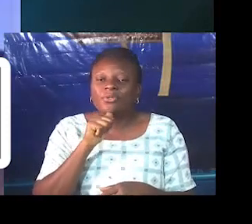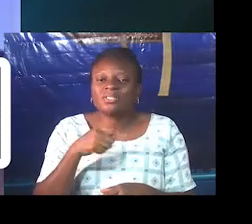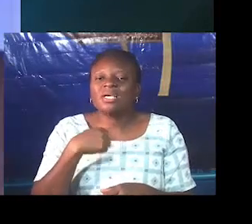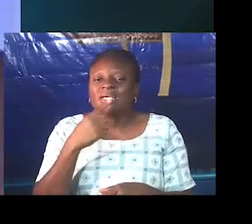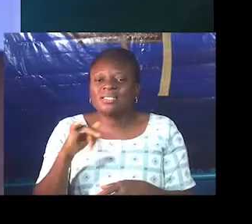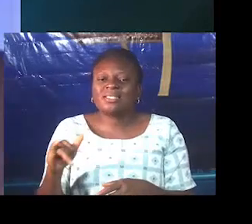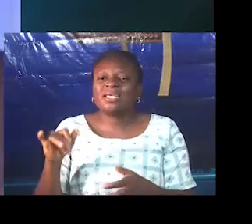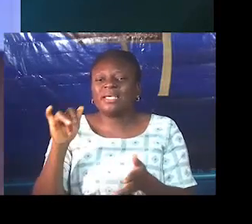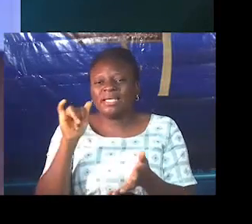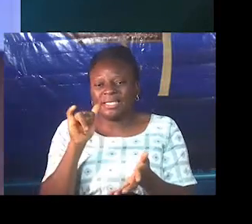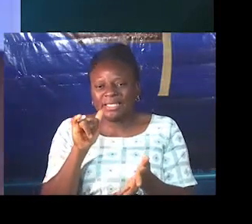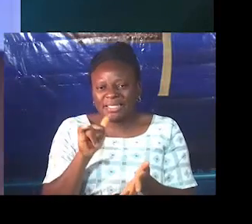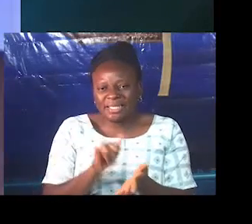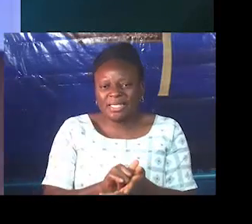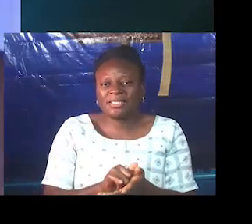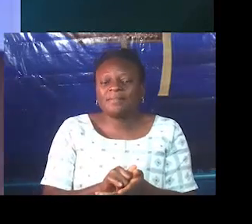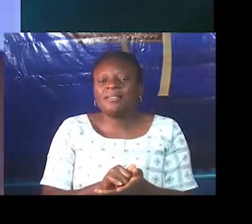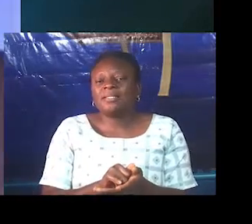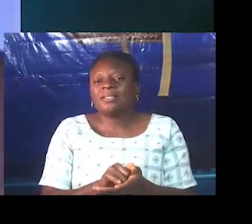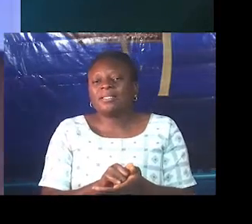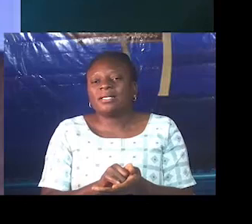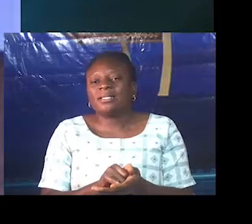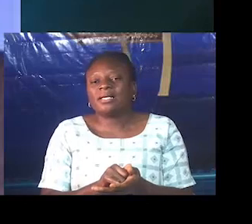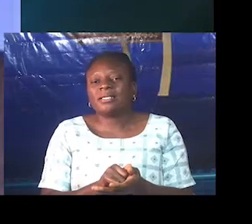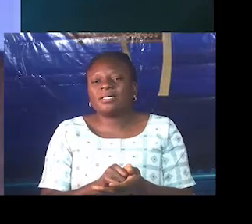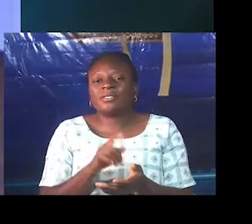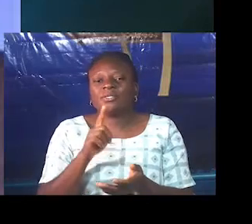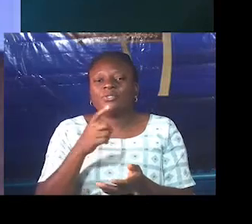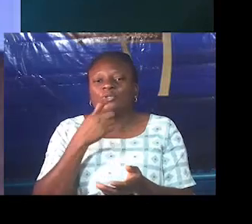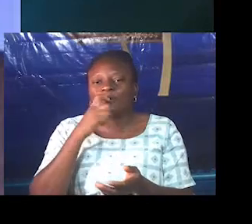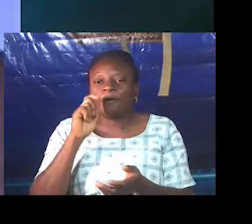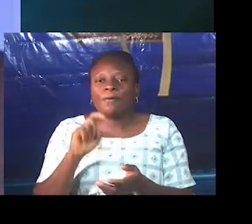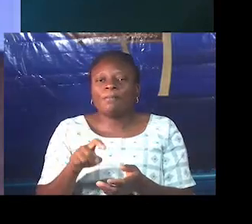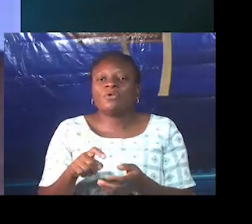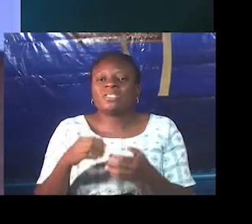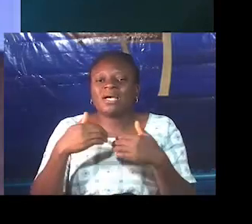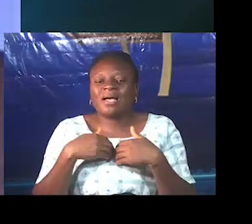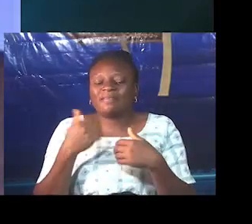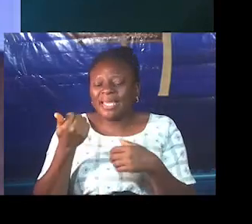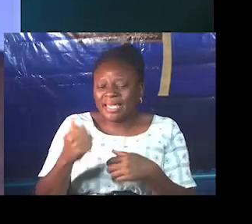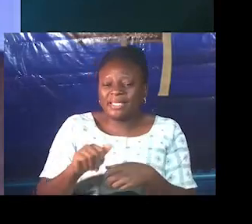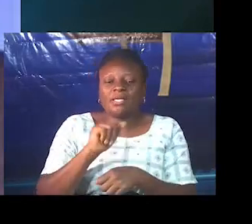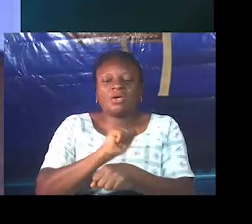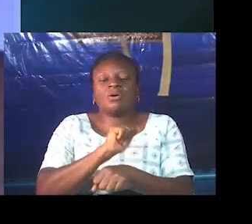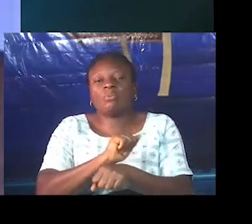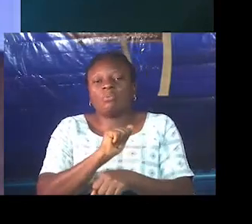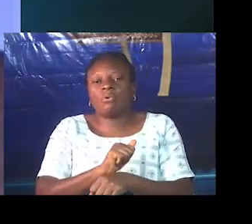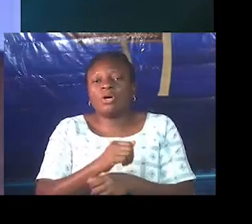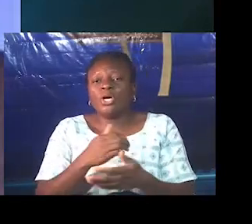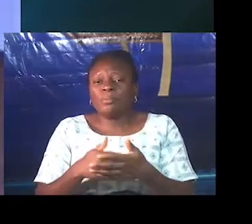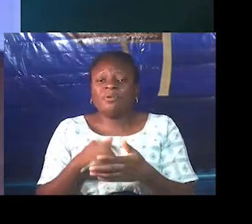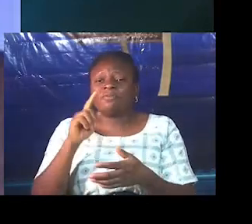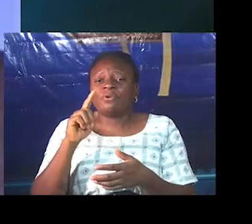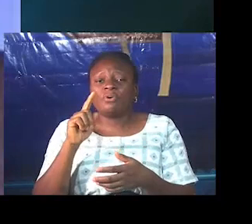to you that there's nothing you are rushing into in becoming pregnant as a teenager. There's nothing you are rushing